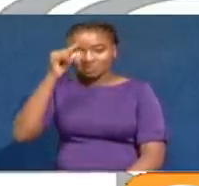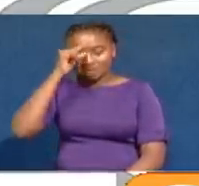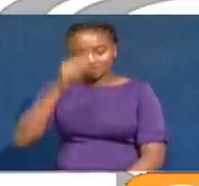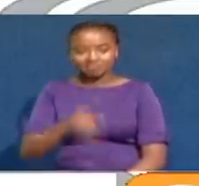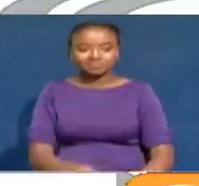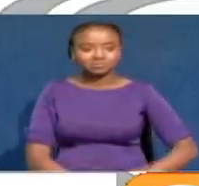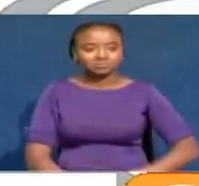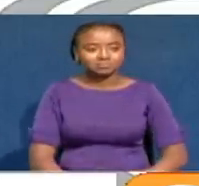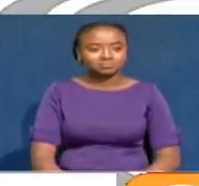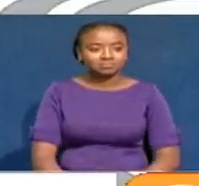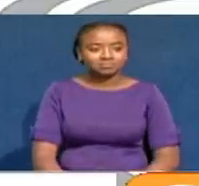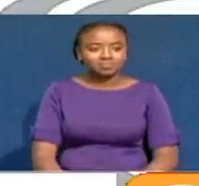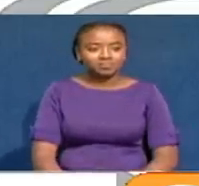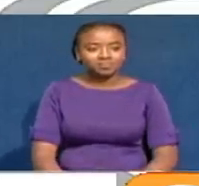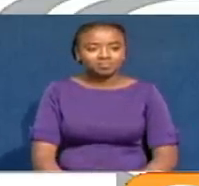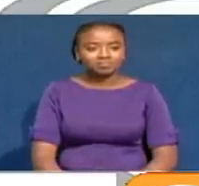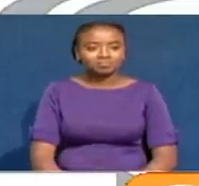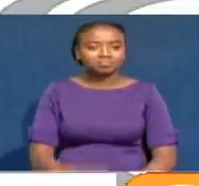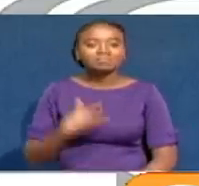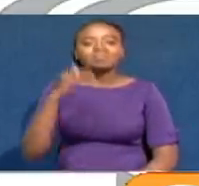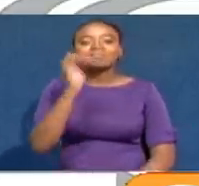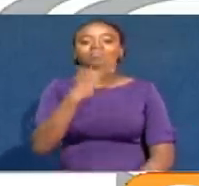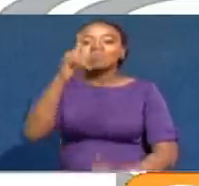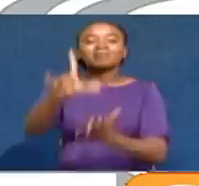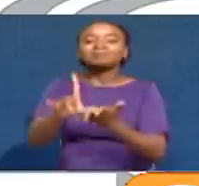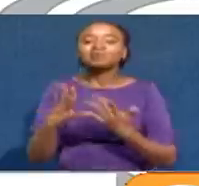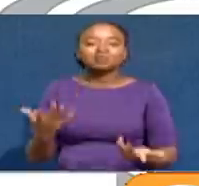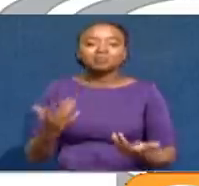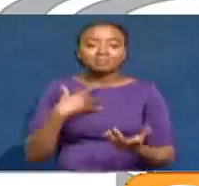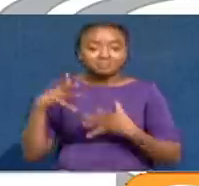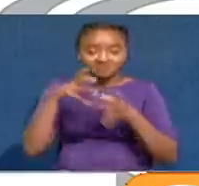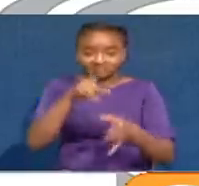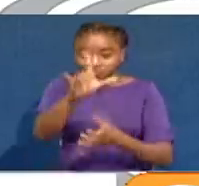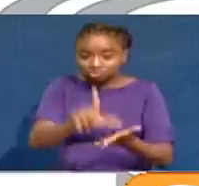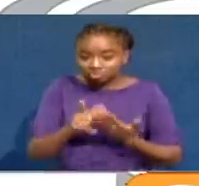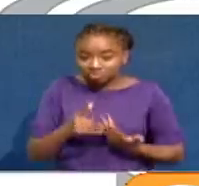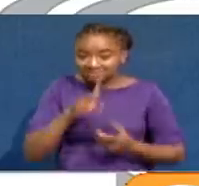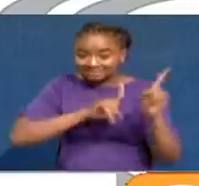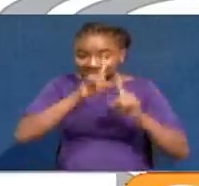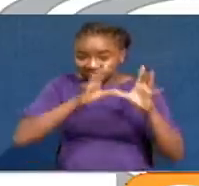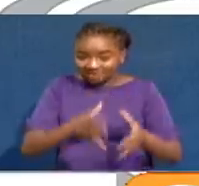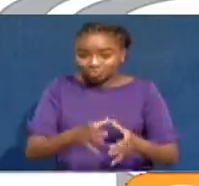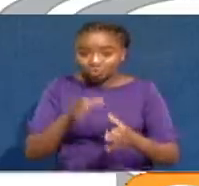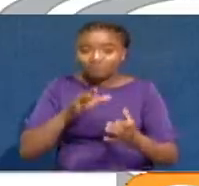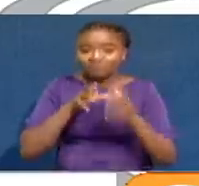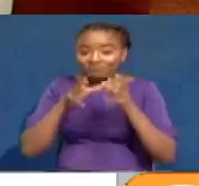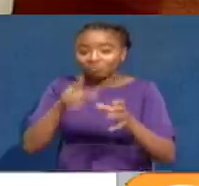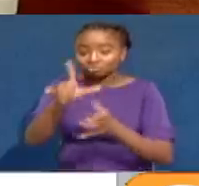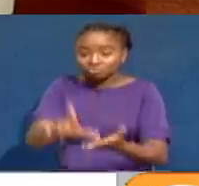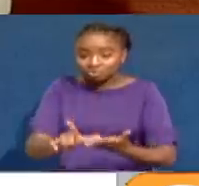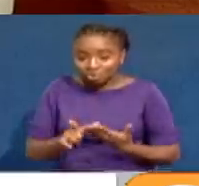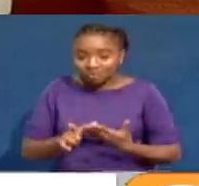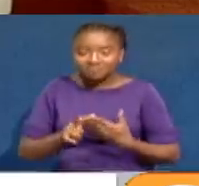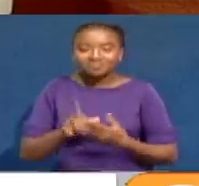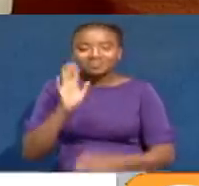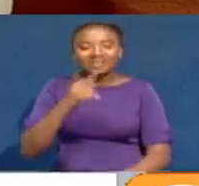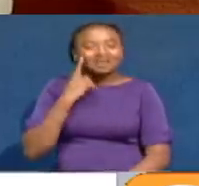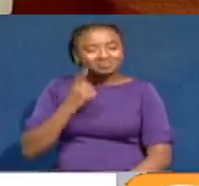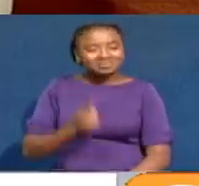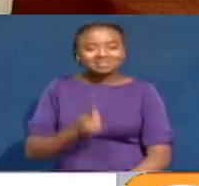as an ordinary guy. Why would you borrow then? Yes. Would I force you then to borrow? Force. Does Safaricom force you to borrow? You know, Jeff, we cannot afford